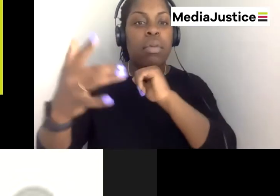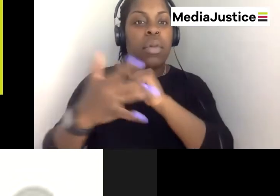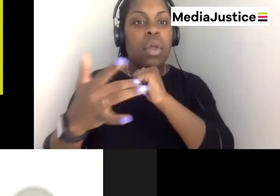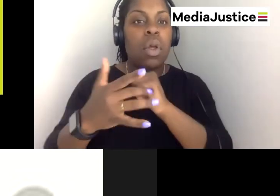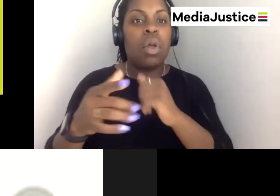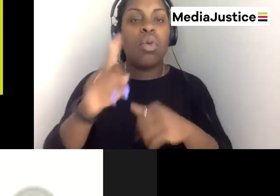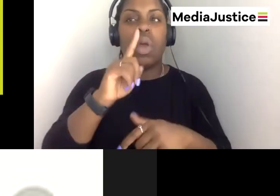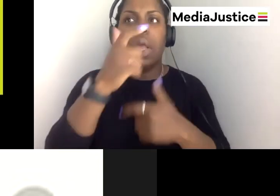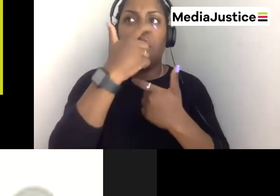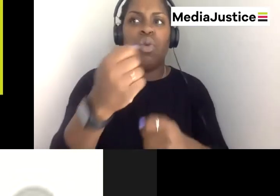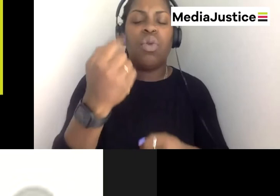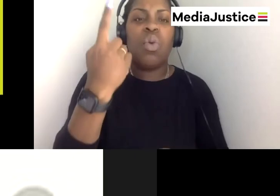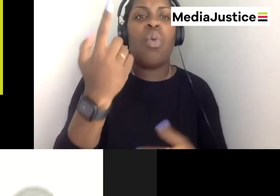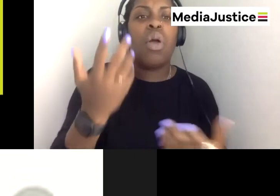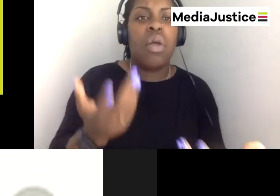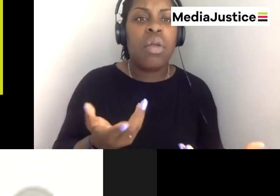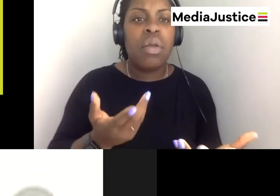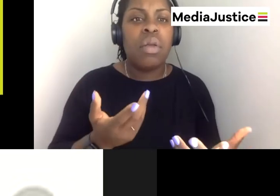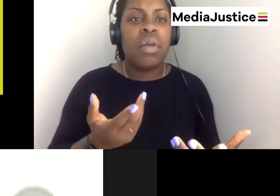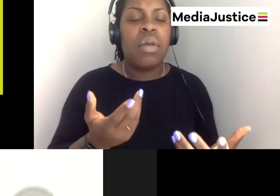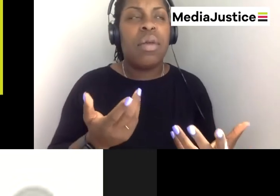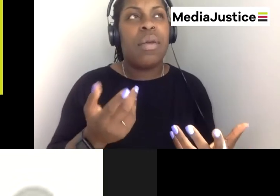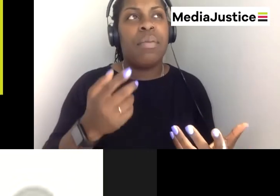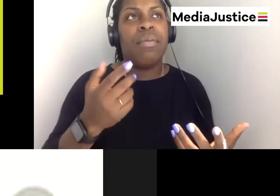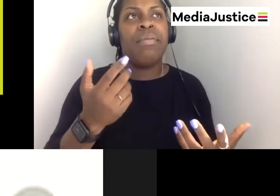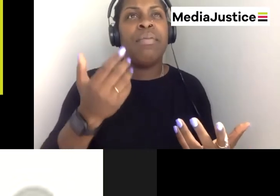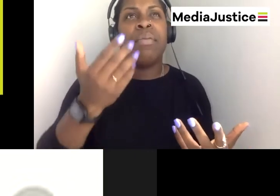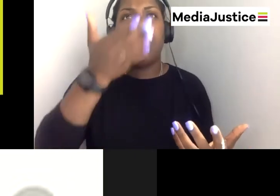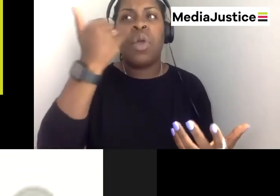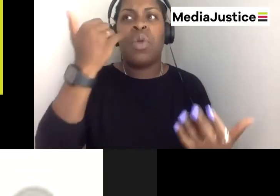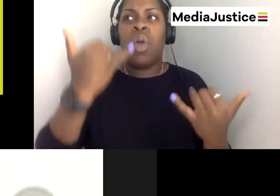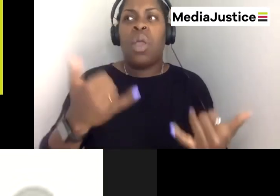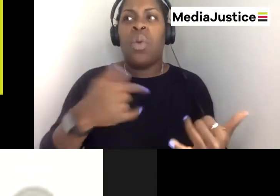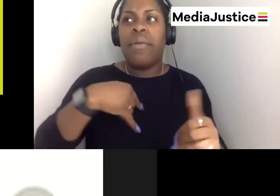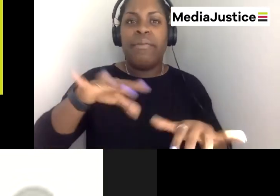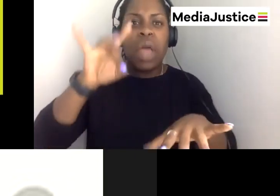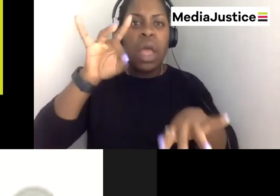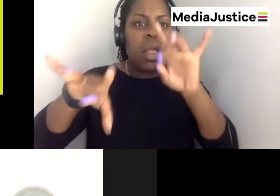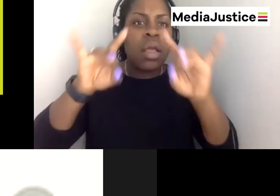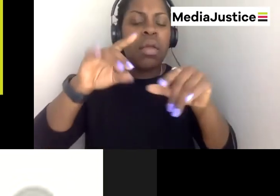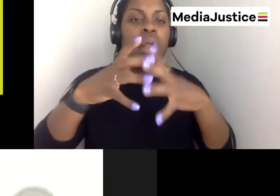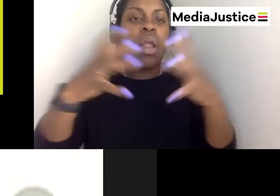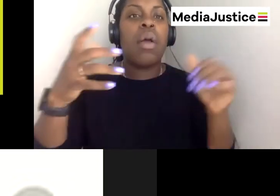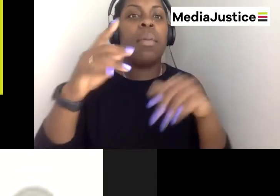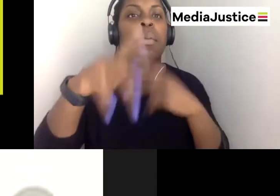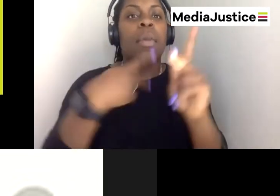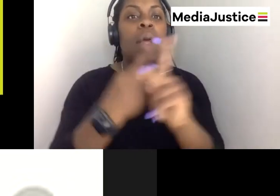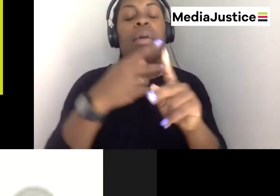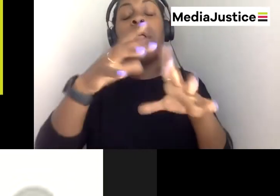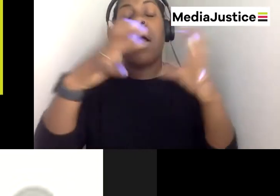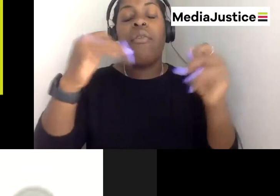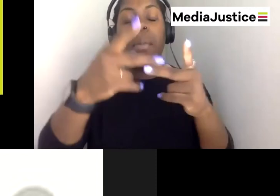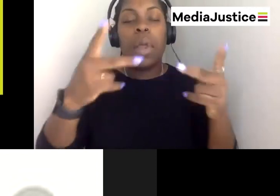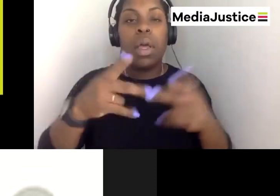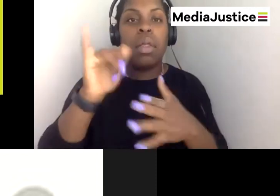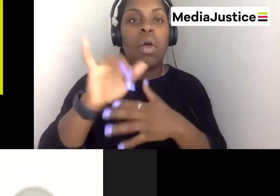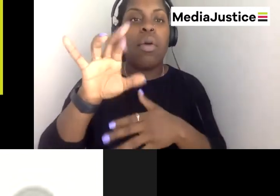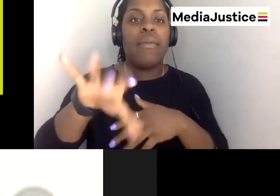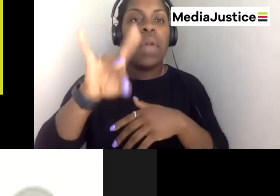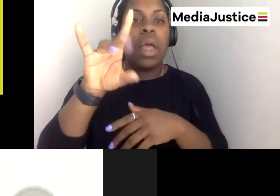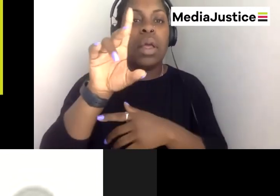one. You know, because we're finding in some places they're using these devices that actually talk back to you.